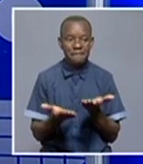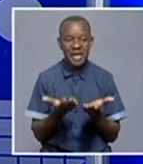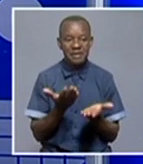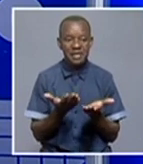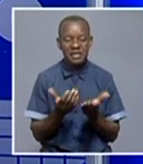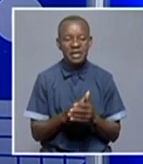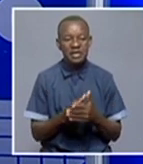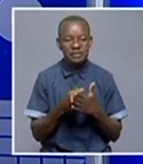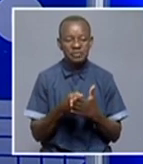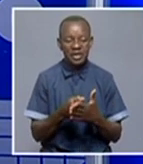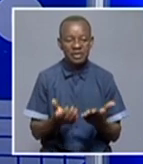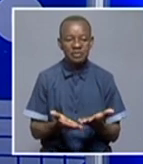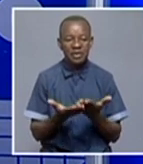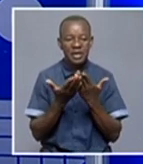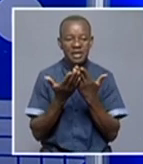areas?